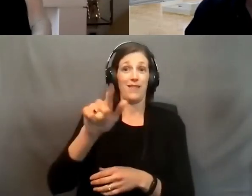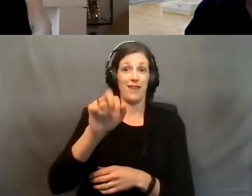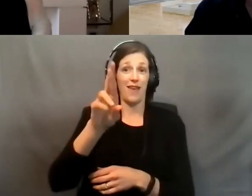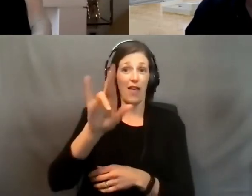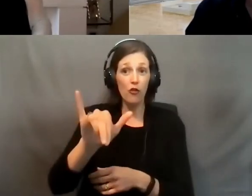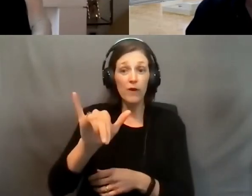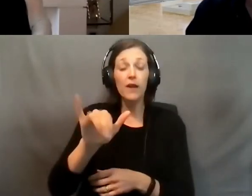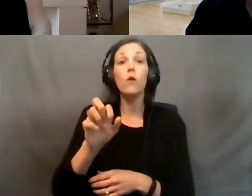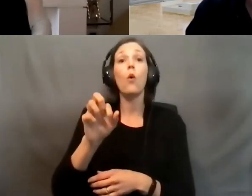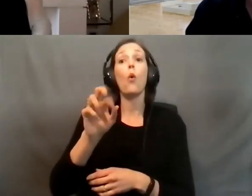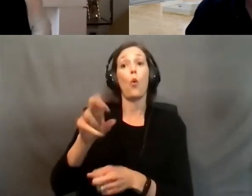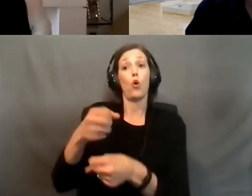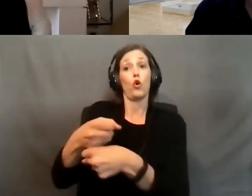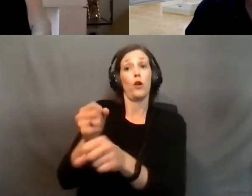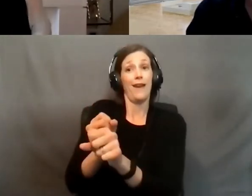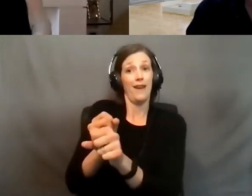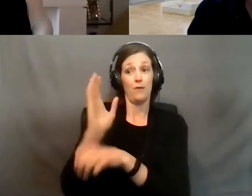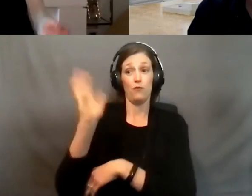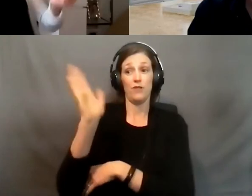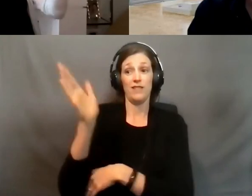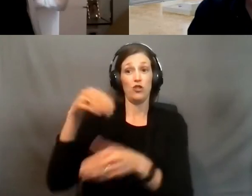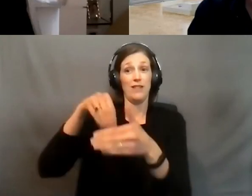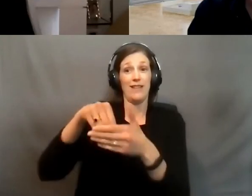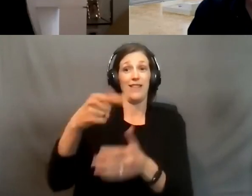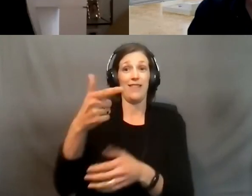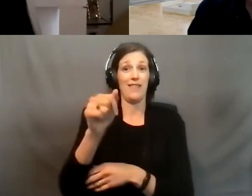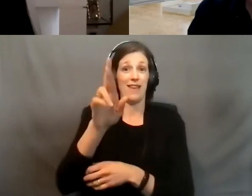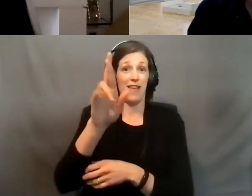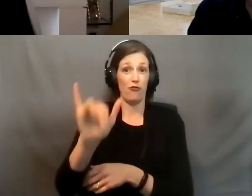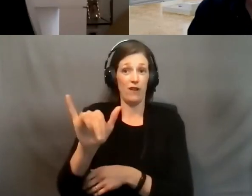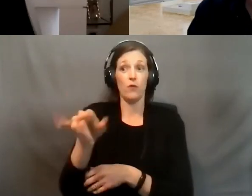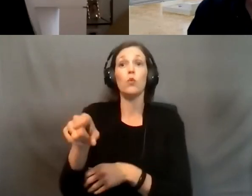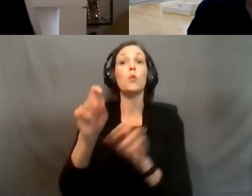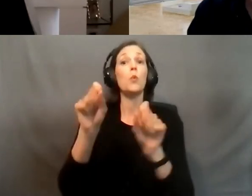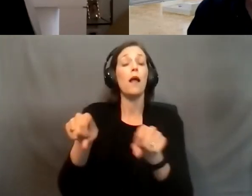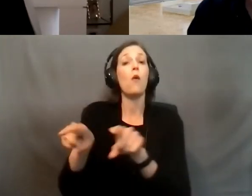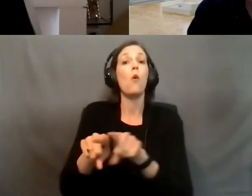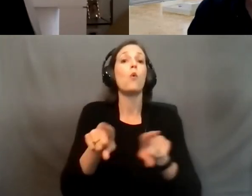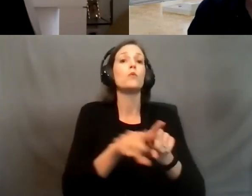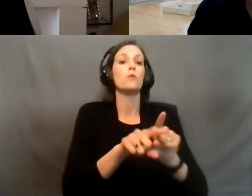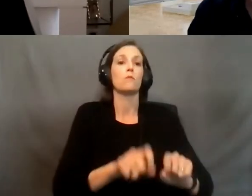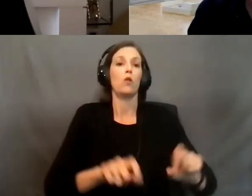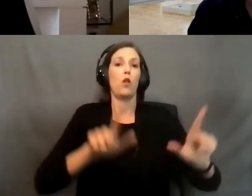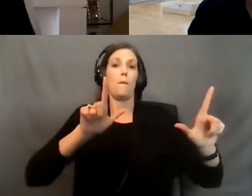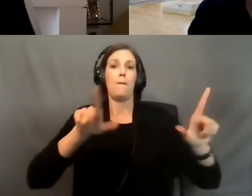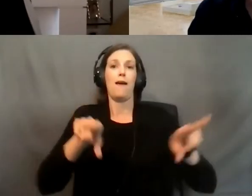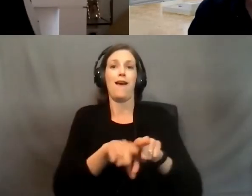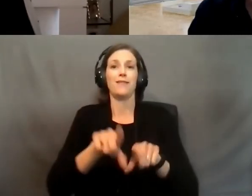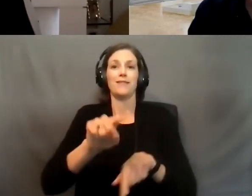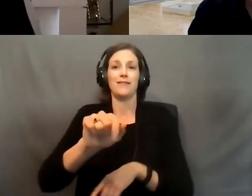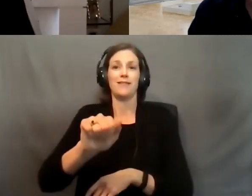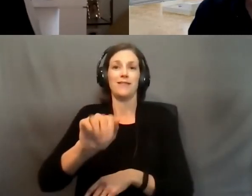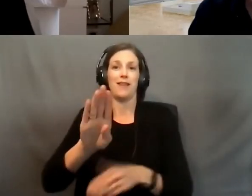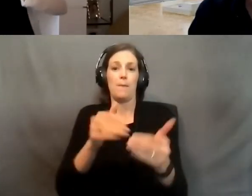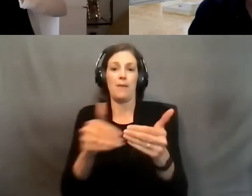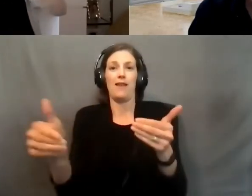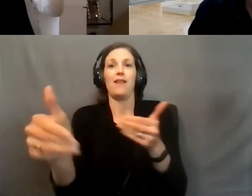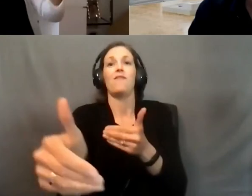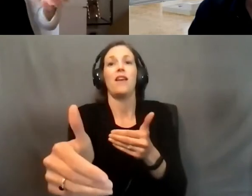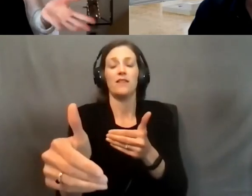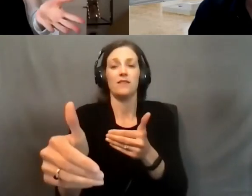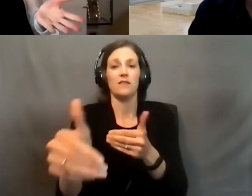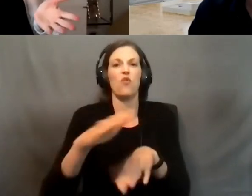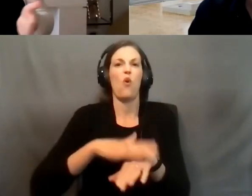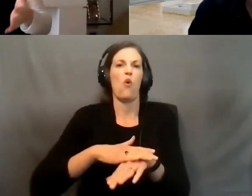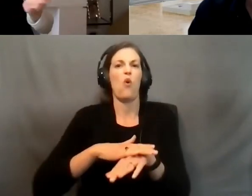your presentation in the gallery, you will also pull it up as a tab in advance on your browser. One way